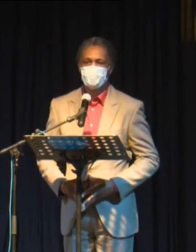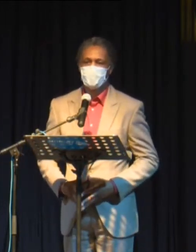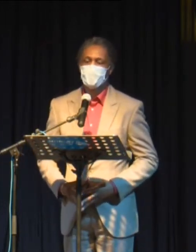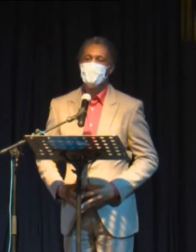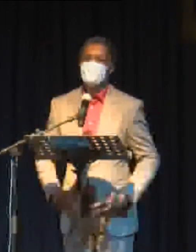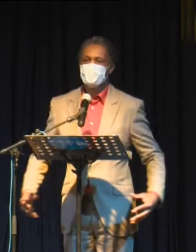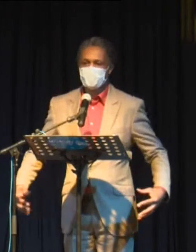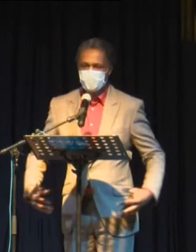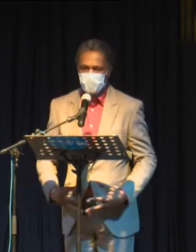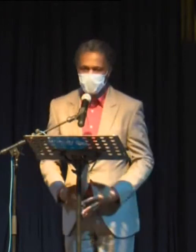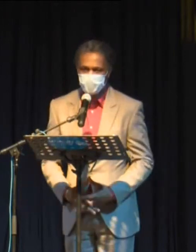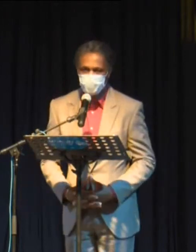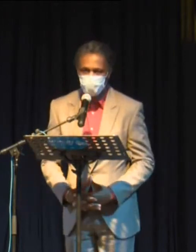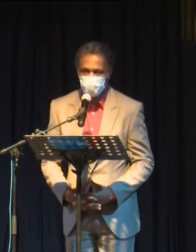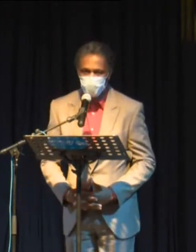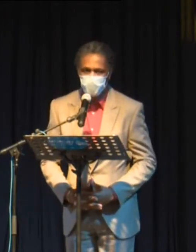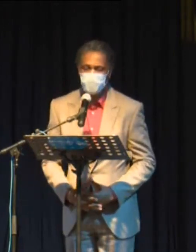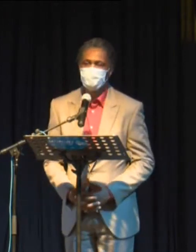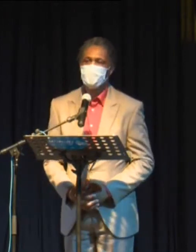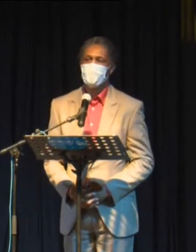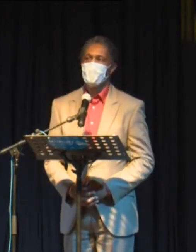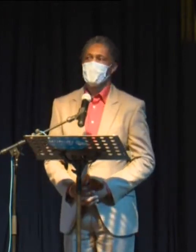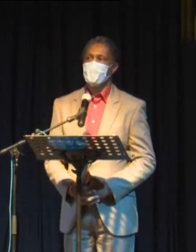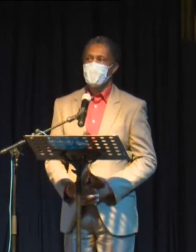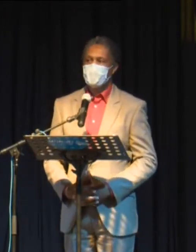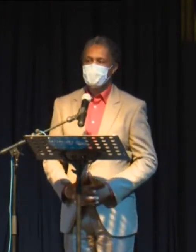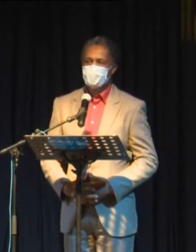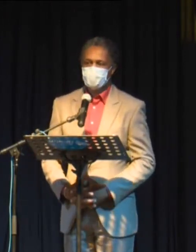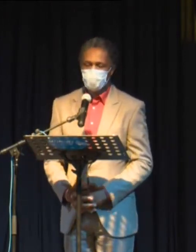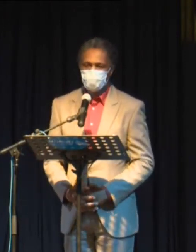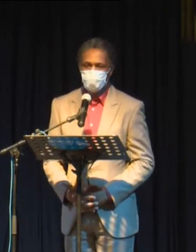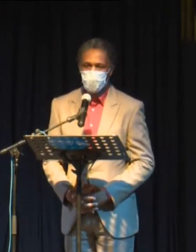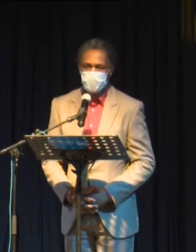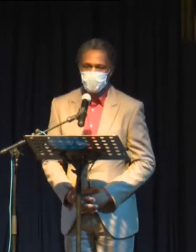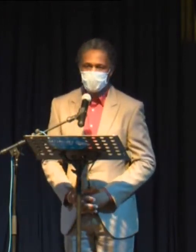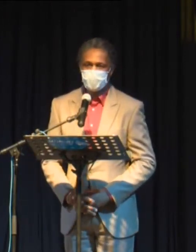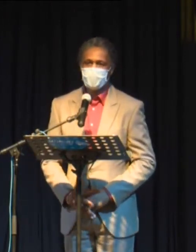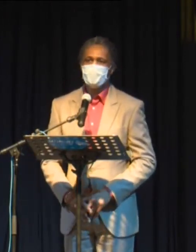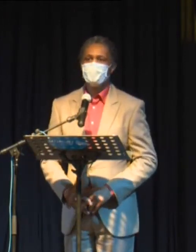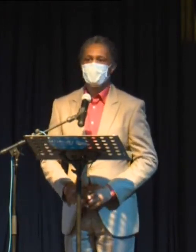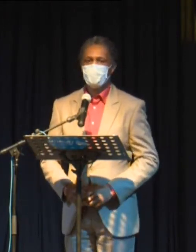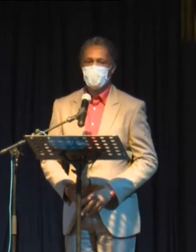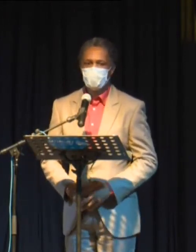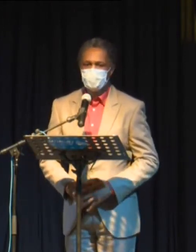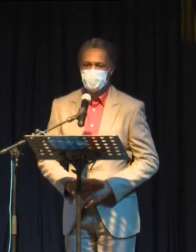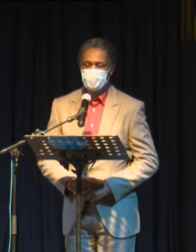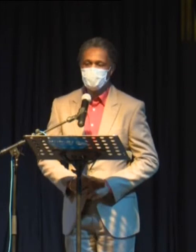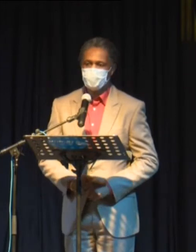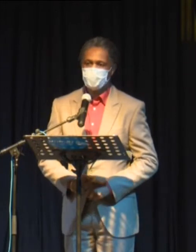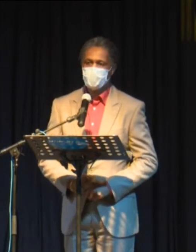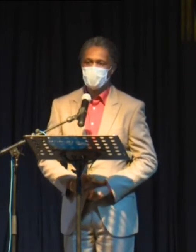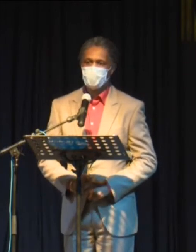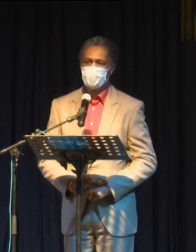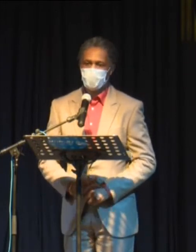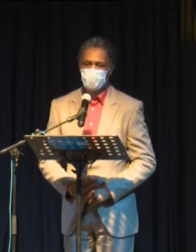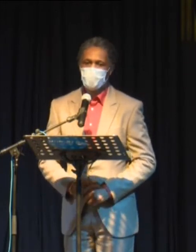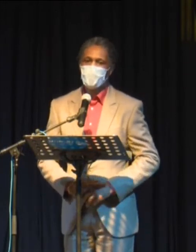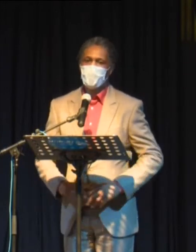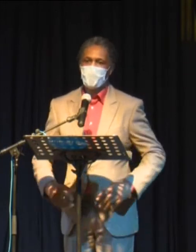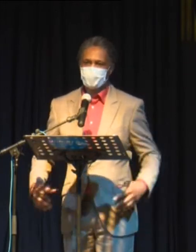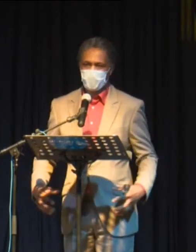COVID sesihlangane sonke. And in so doing sizame lokuthi ke sibonisane ukuthi